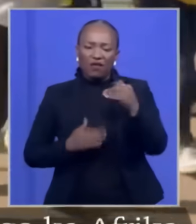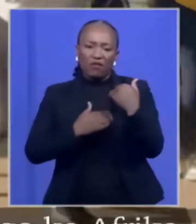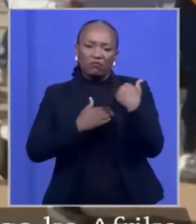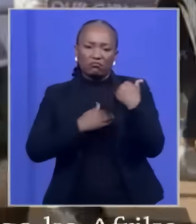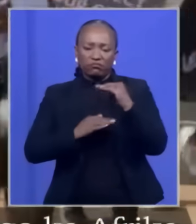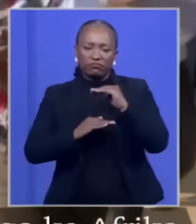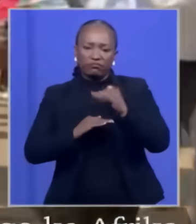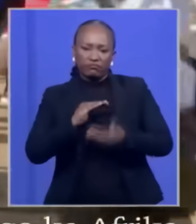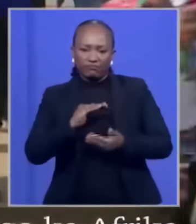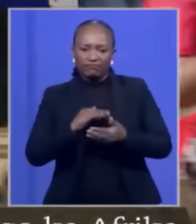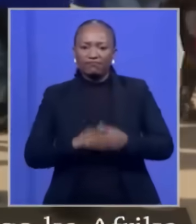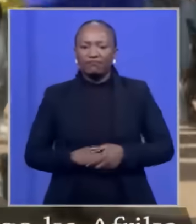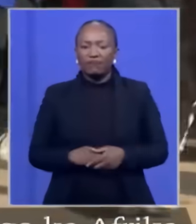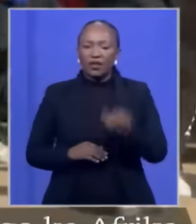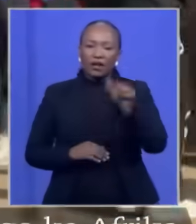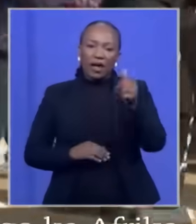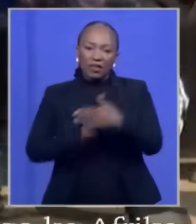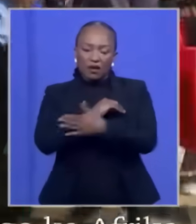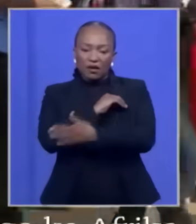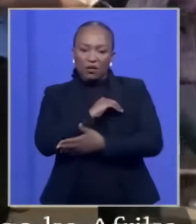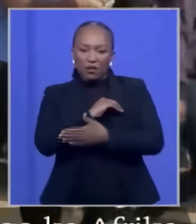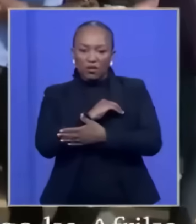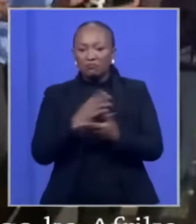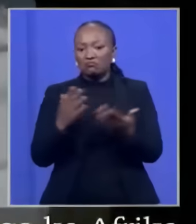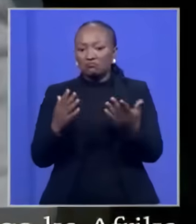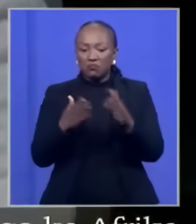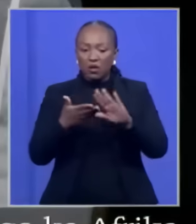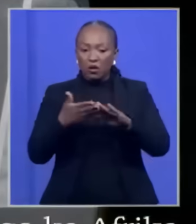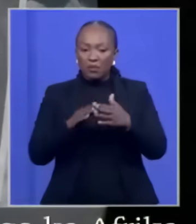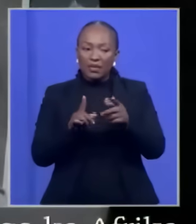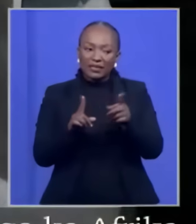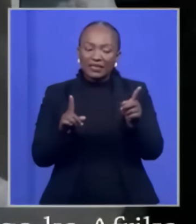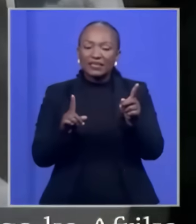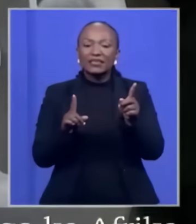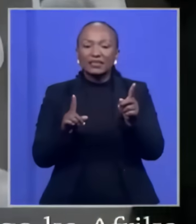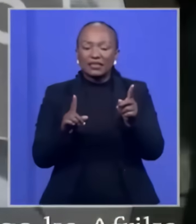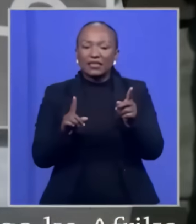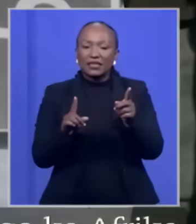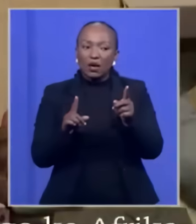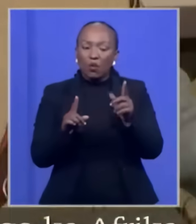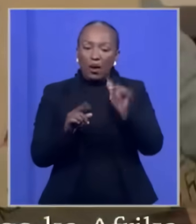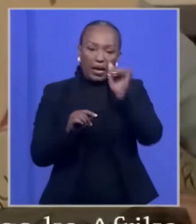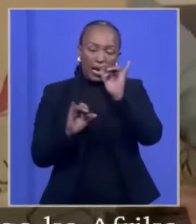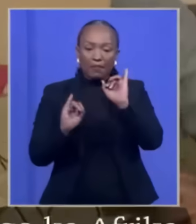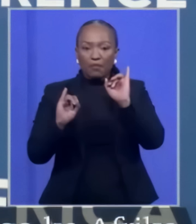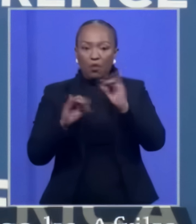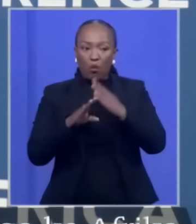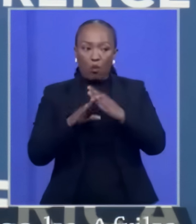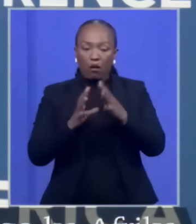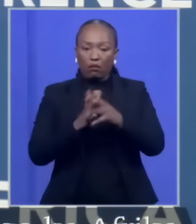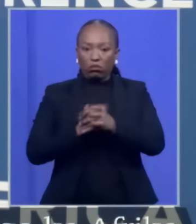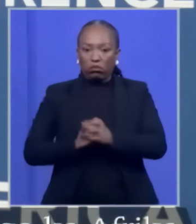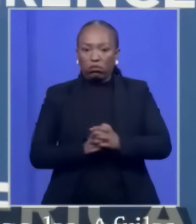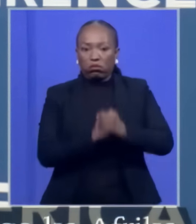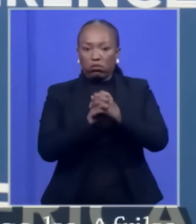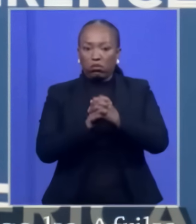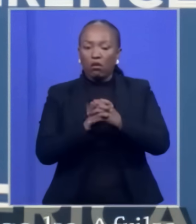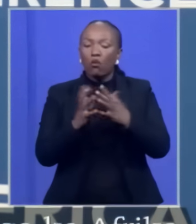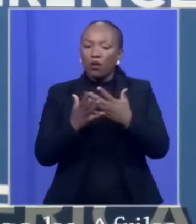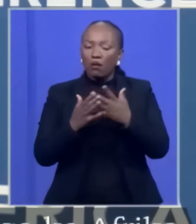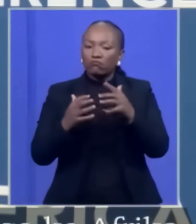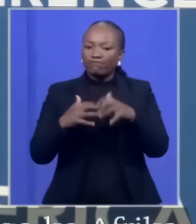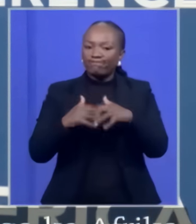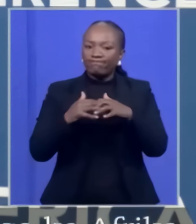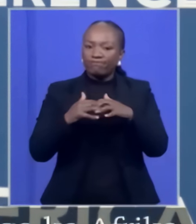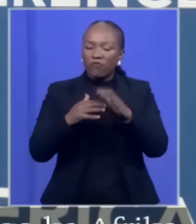nyaga. Go dinageng tšeo badudi ba sa hlomerwego ke bosenyi, tshepo ke ya gore tšhomišano ye e ka kgora ditsela tšeo di bolokegilego